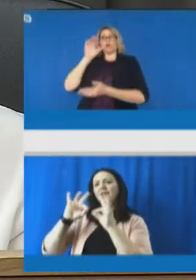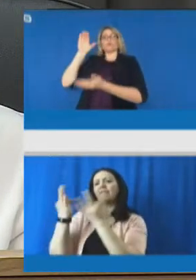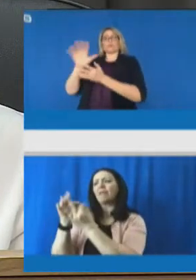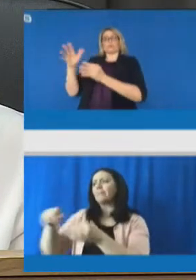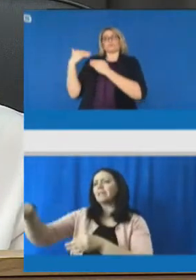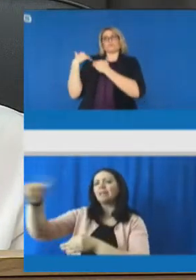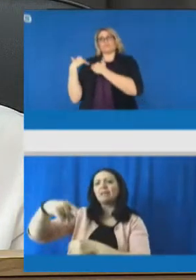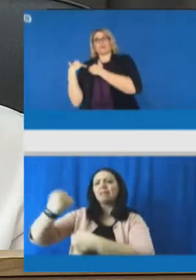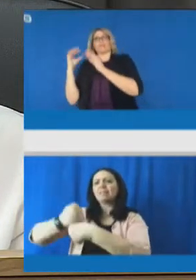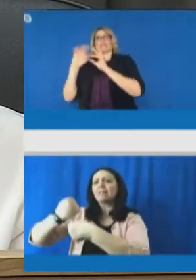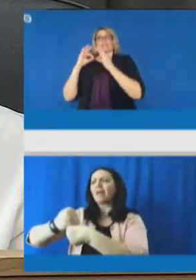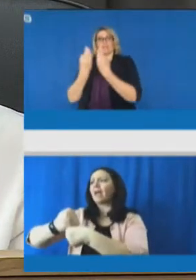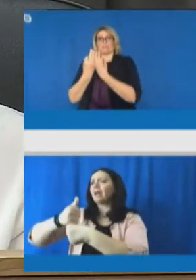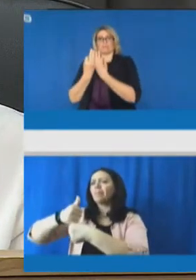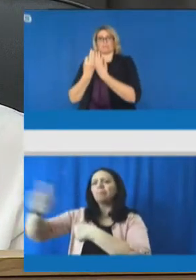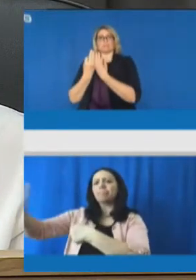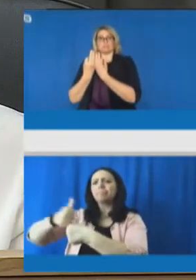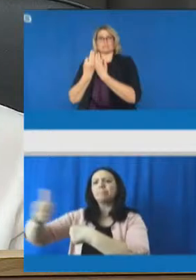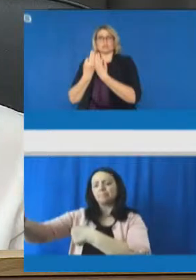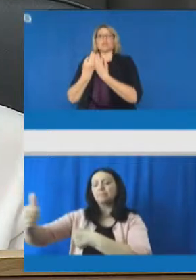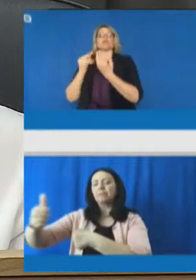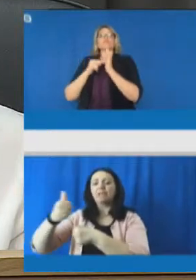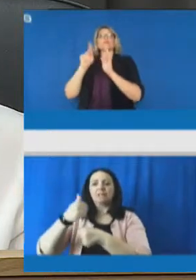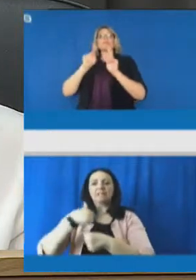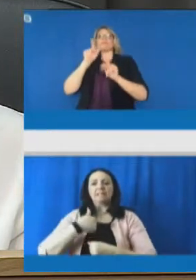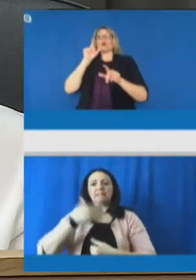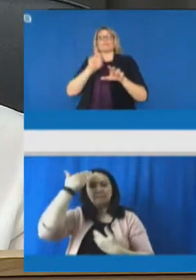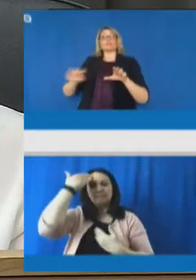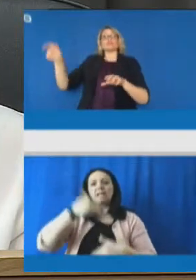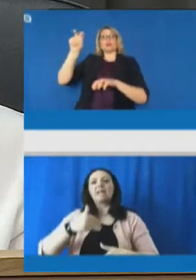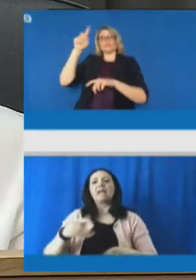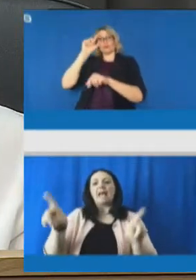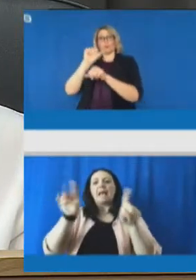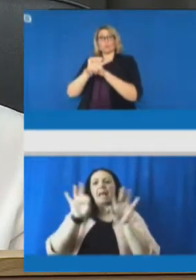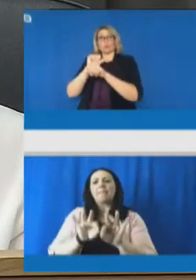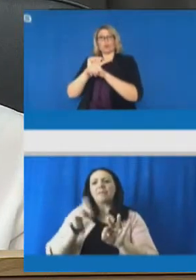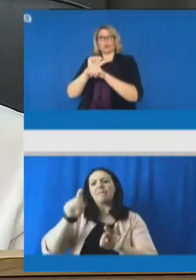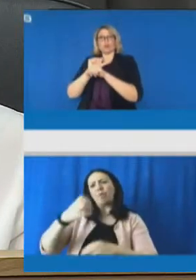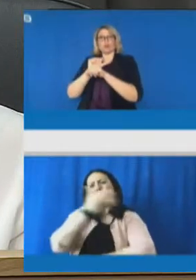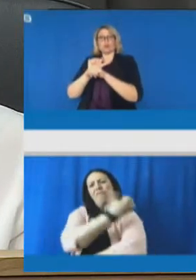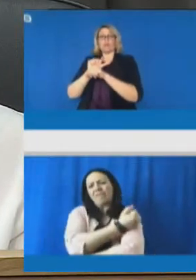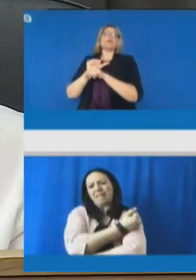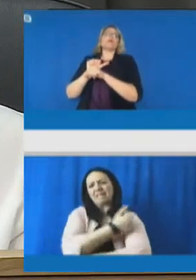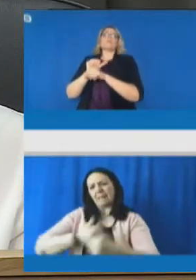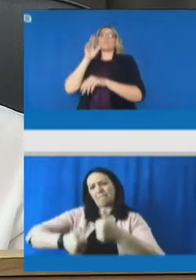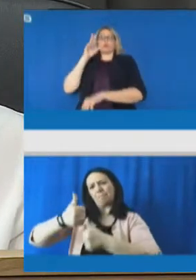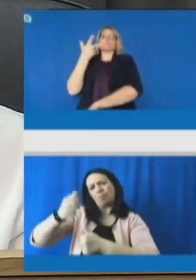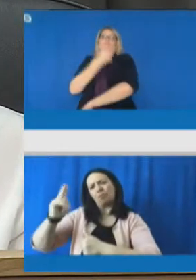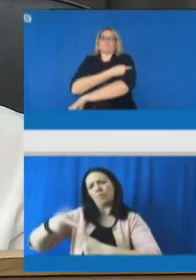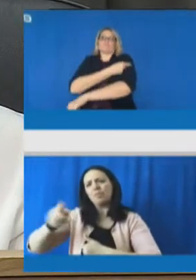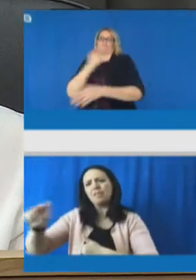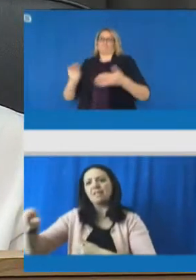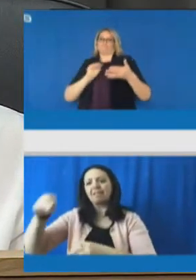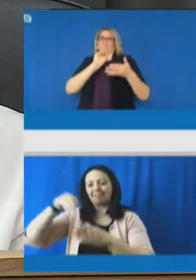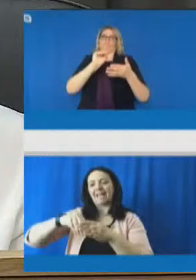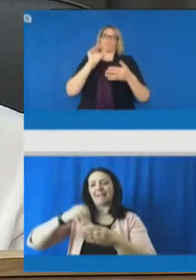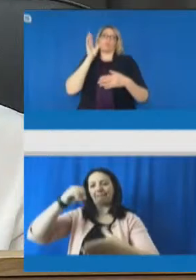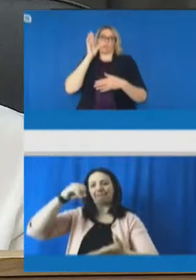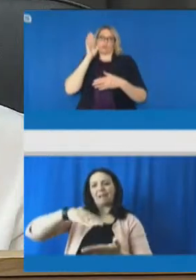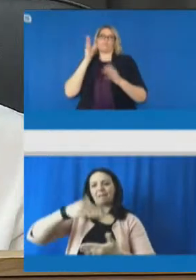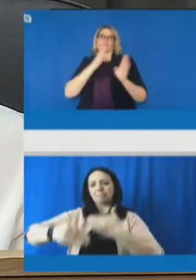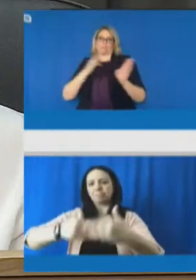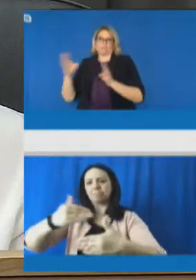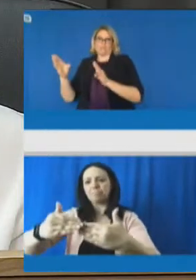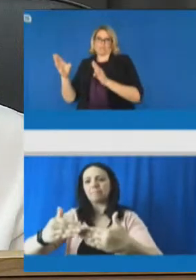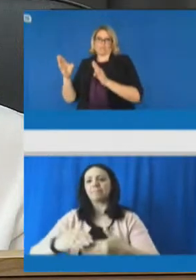staff of communal settings, people between the ages of 40 and 59 with 3 or more chronic conditions, home care